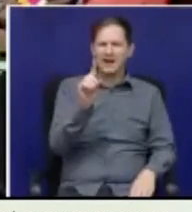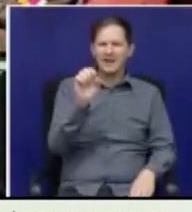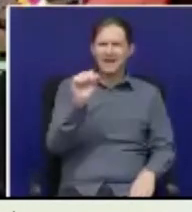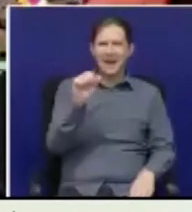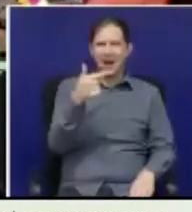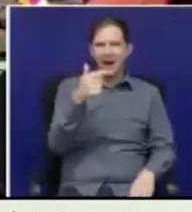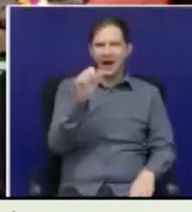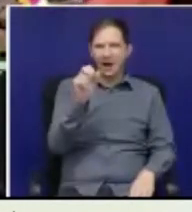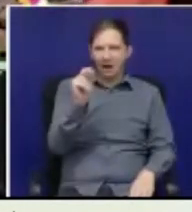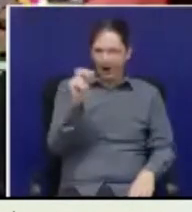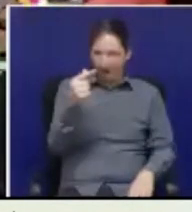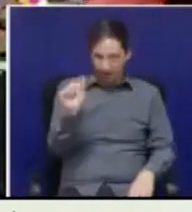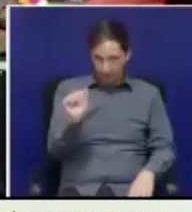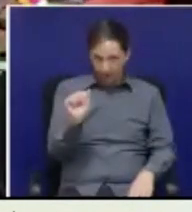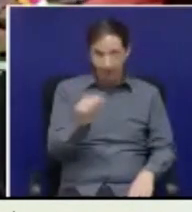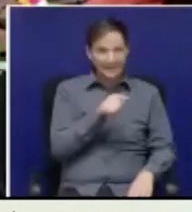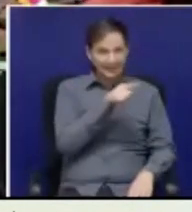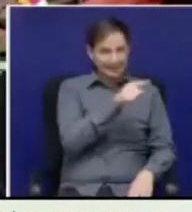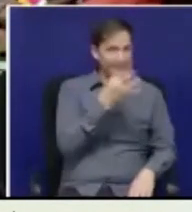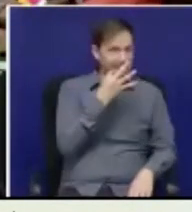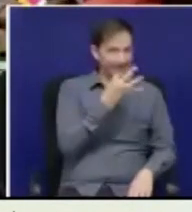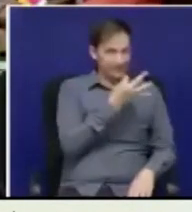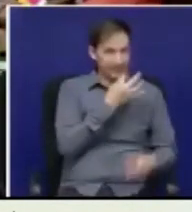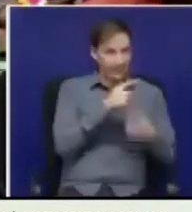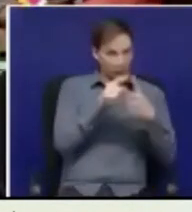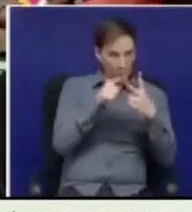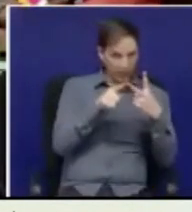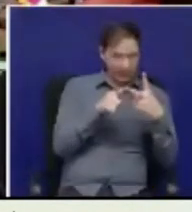Judge Madlanga said two things.